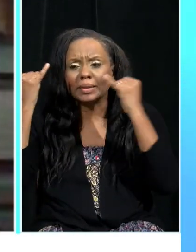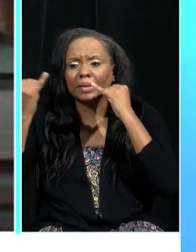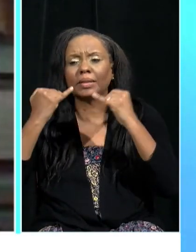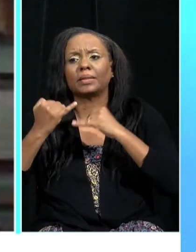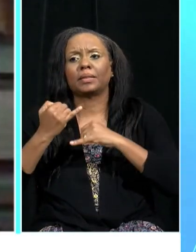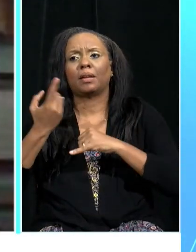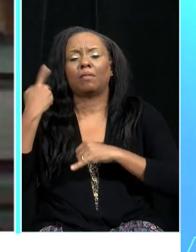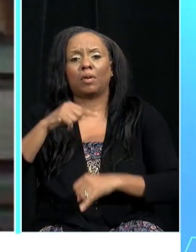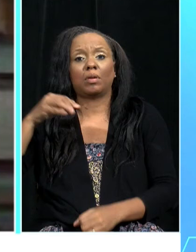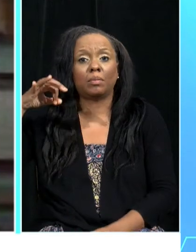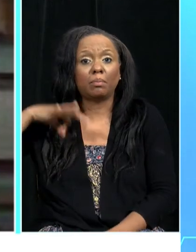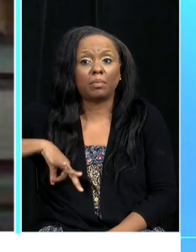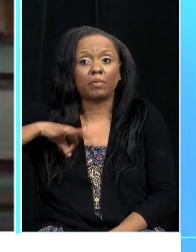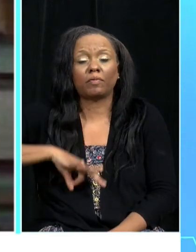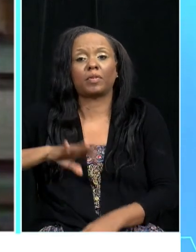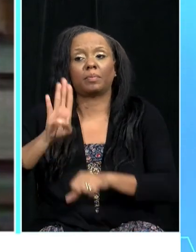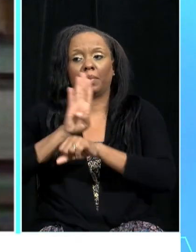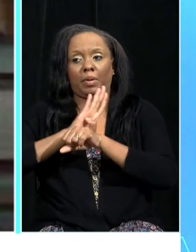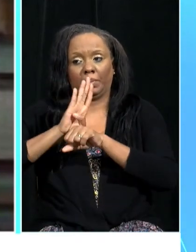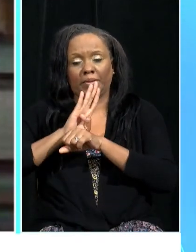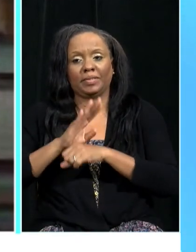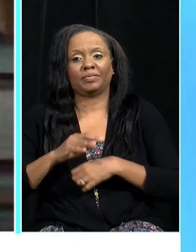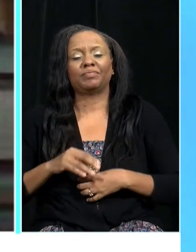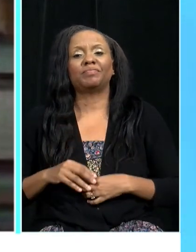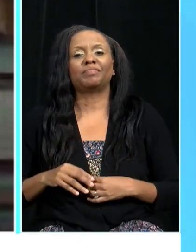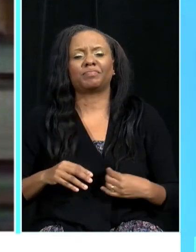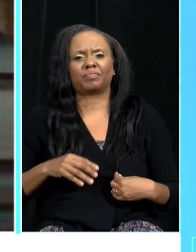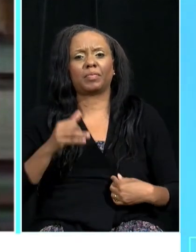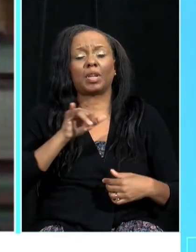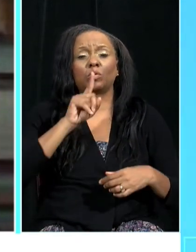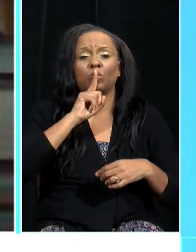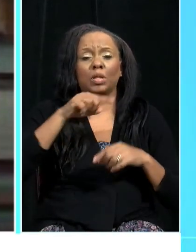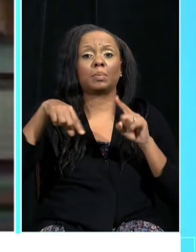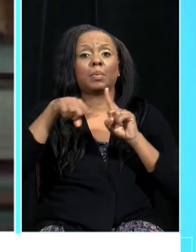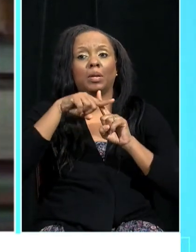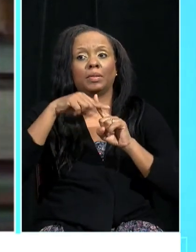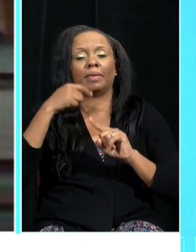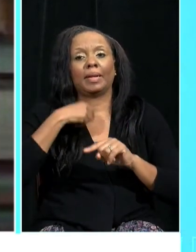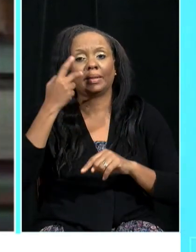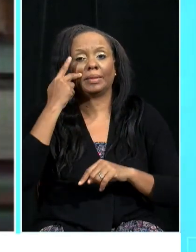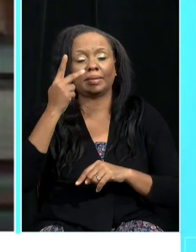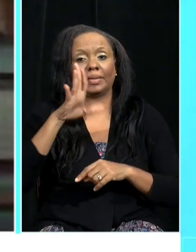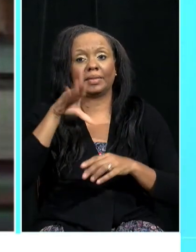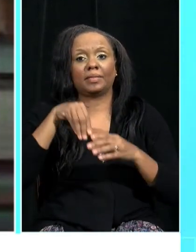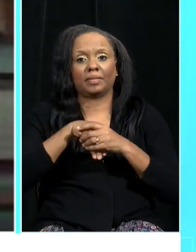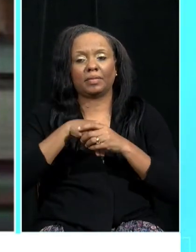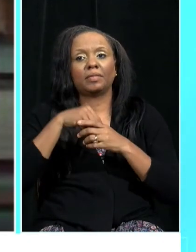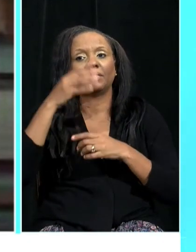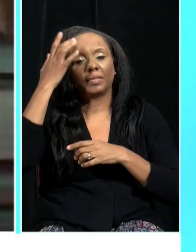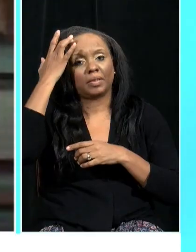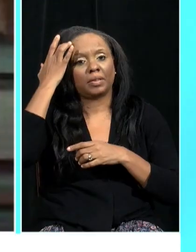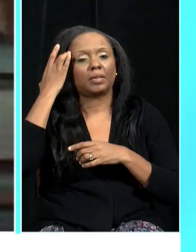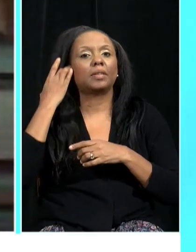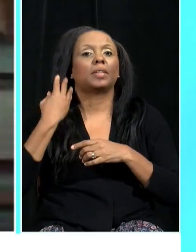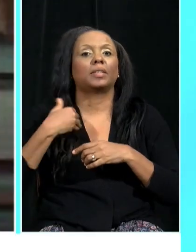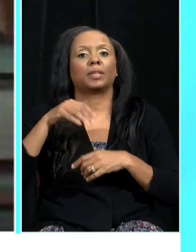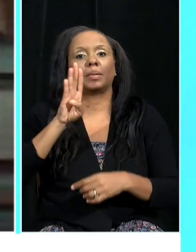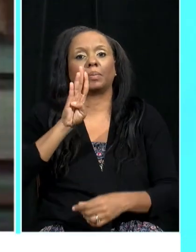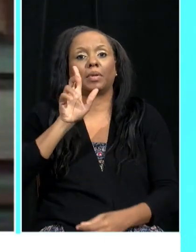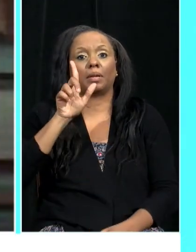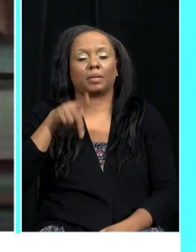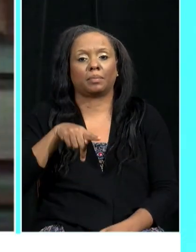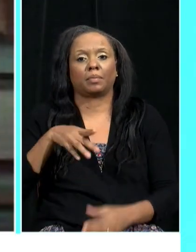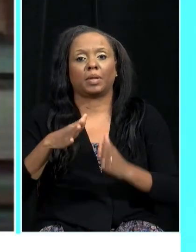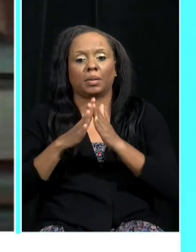overall benefit of the country. So that is definitely one of the positives that I see within the context of the Barbados Labour